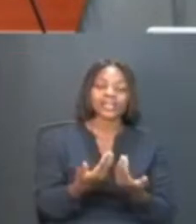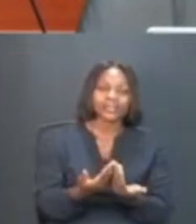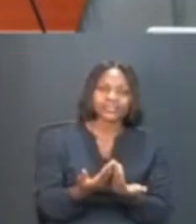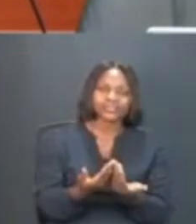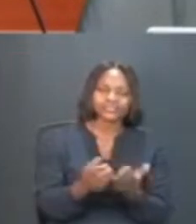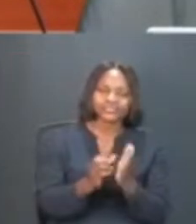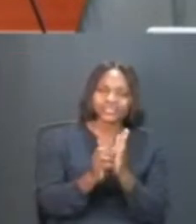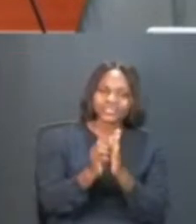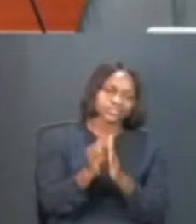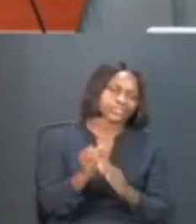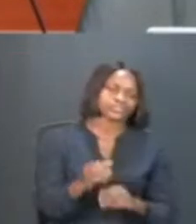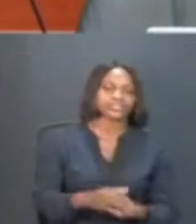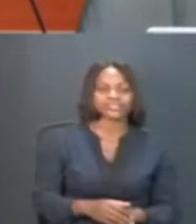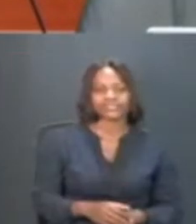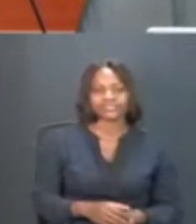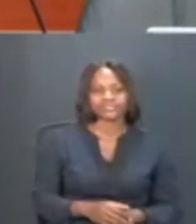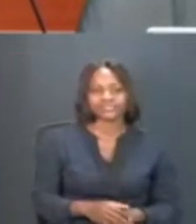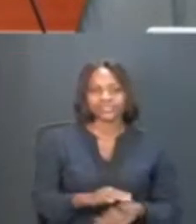cancer.